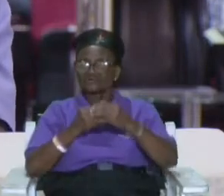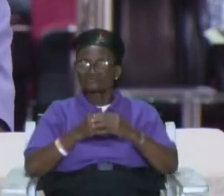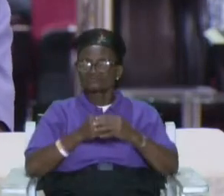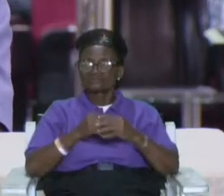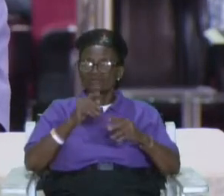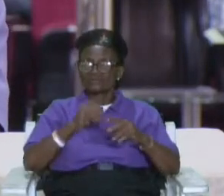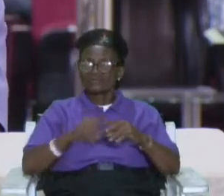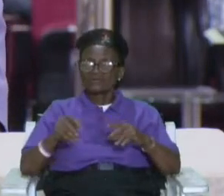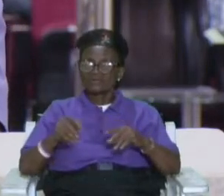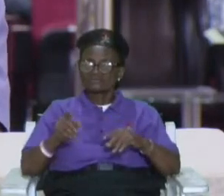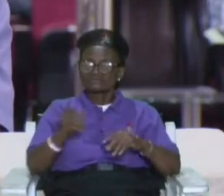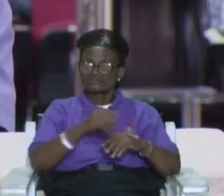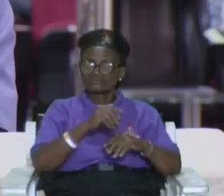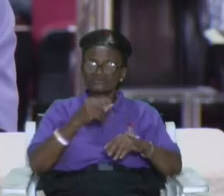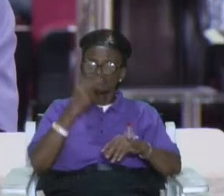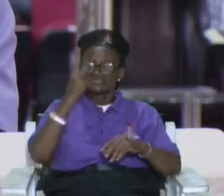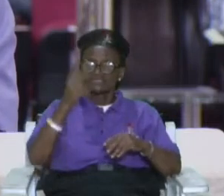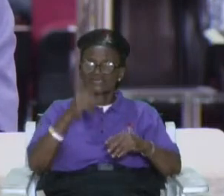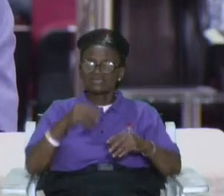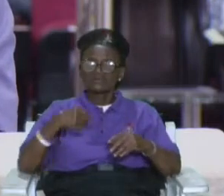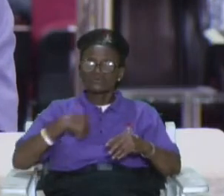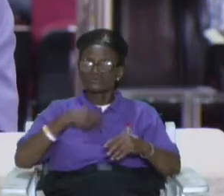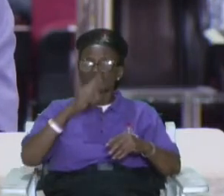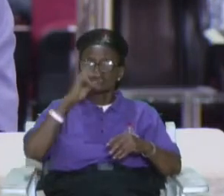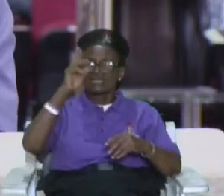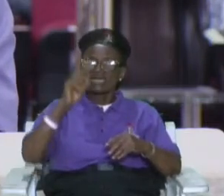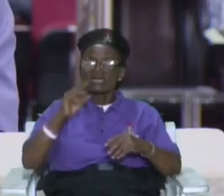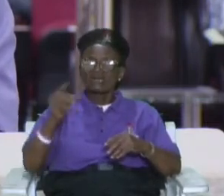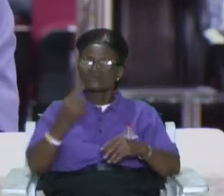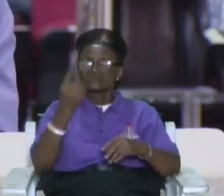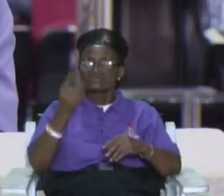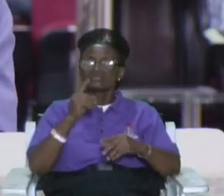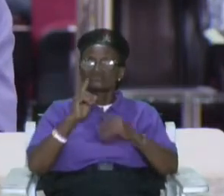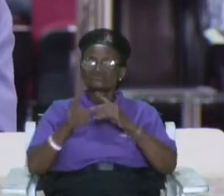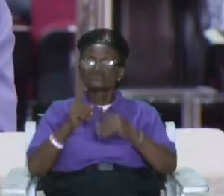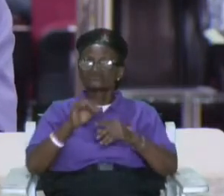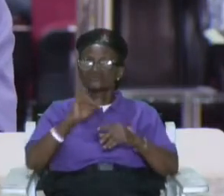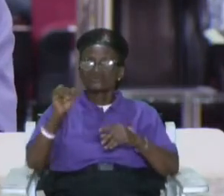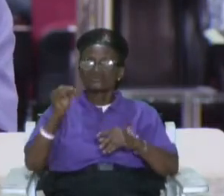But you see, when we're talking about the rod,